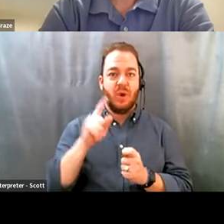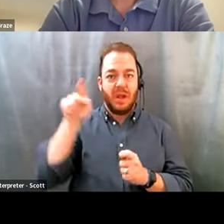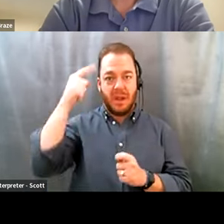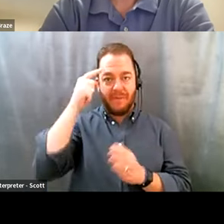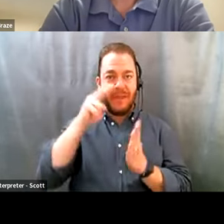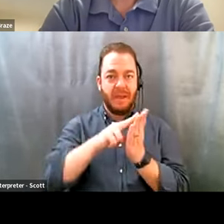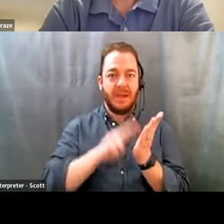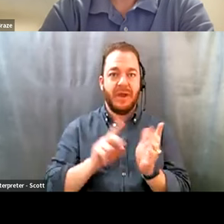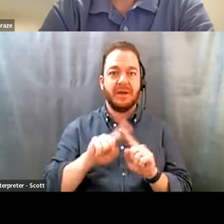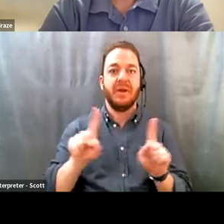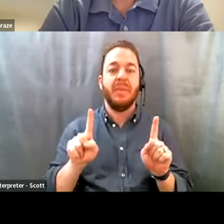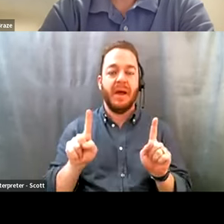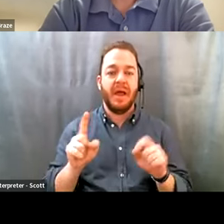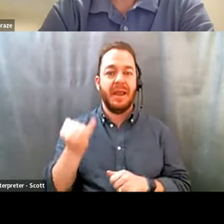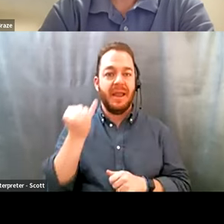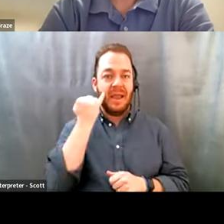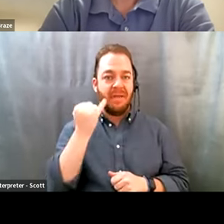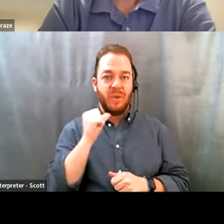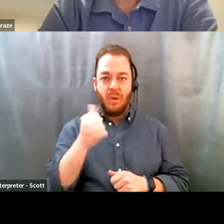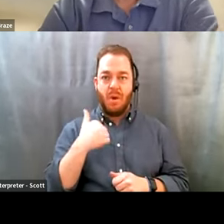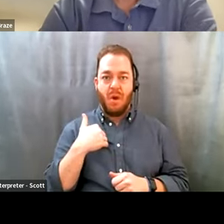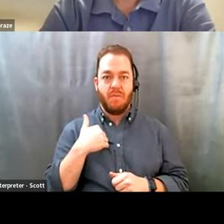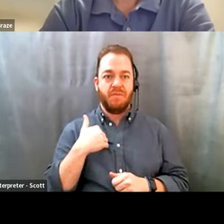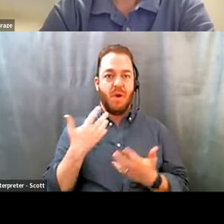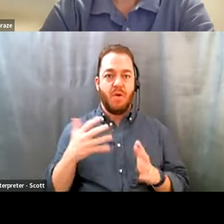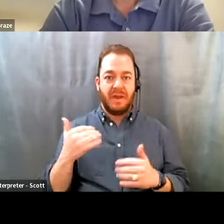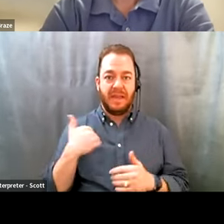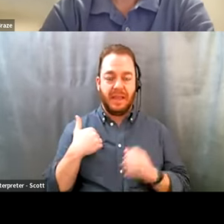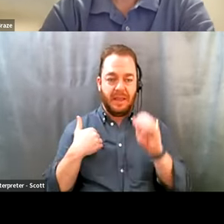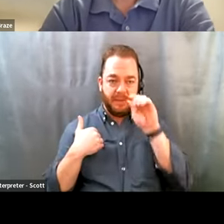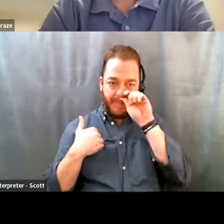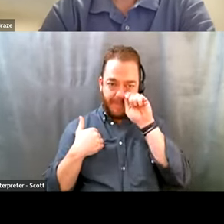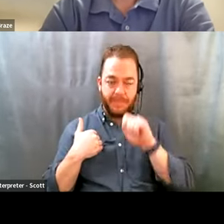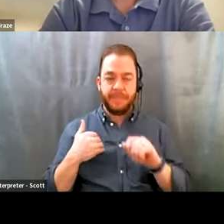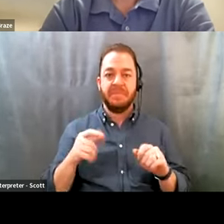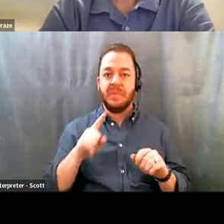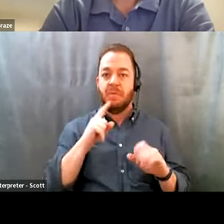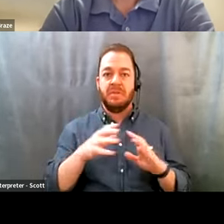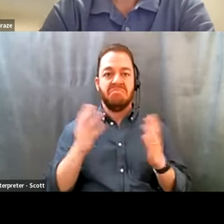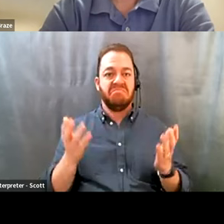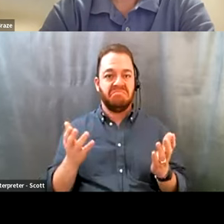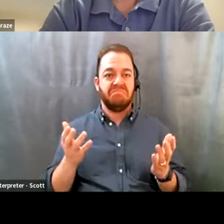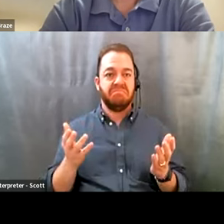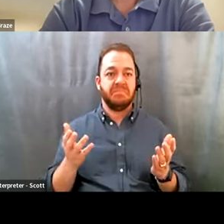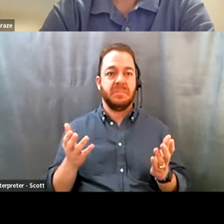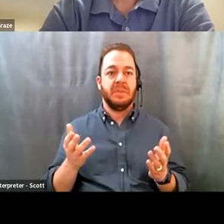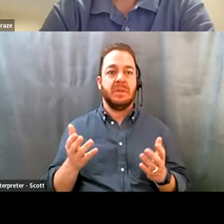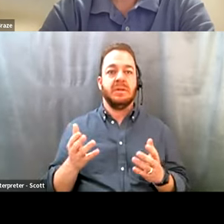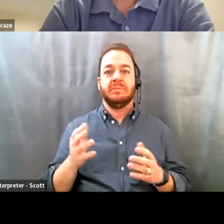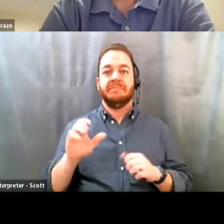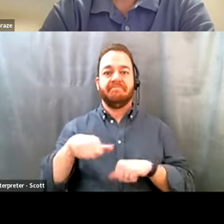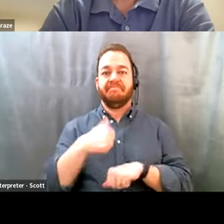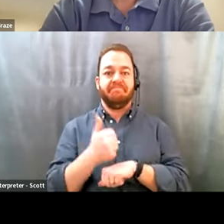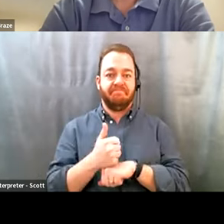but if there's not already a robust component that's being developed or being implemented some kind of